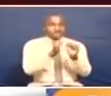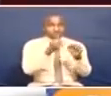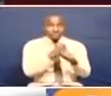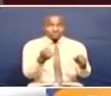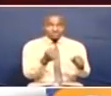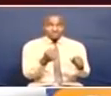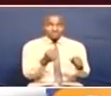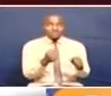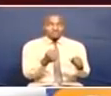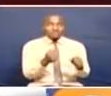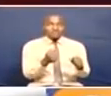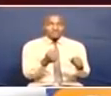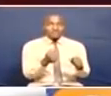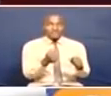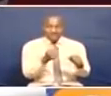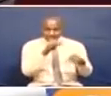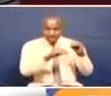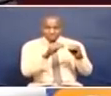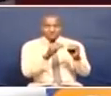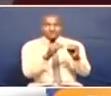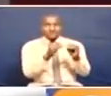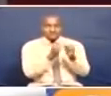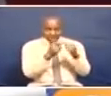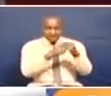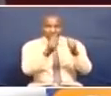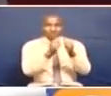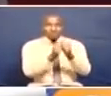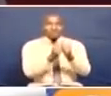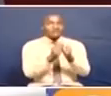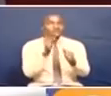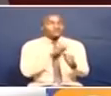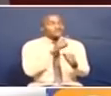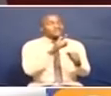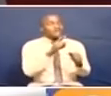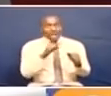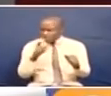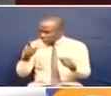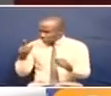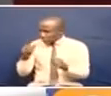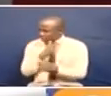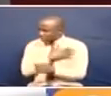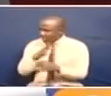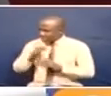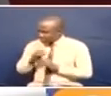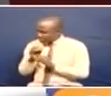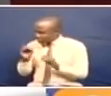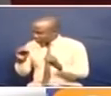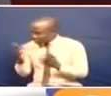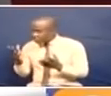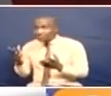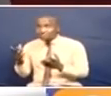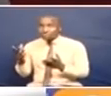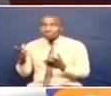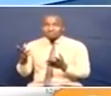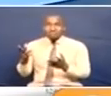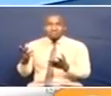an election on the 17th of October. Yeah. We can't change if that. If they've agreed, by the way, I don't know whether if they agree or not. Of what? Election on the 17th. On 17th October. It's 17th. What